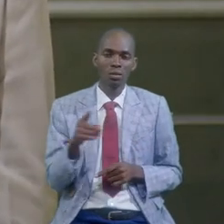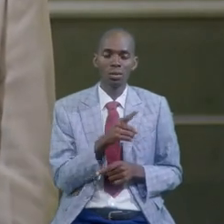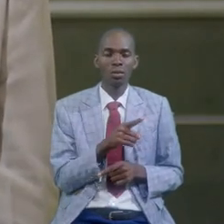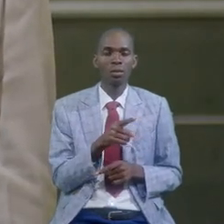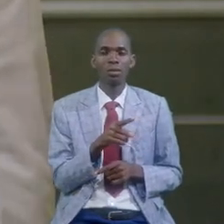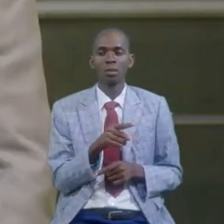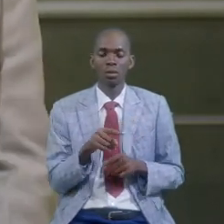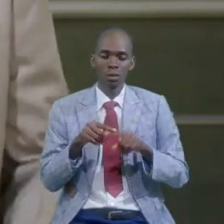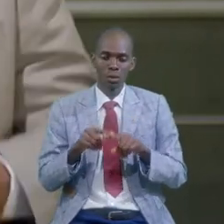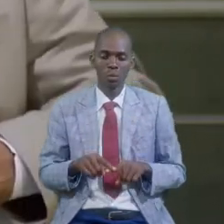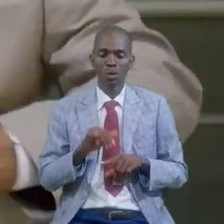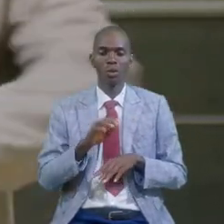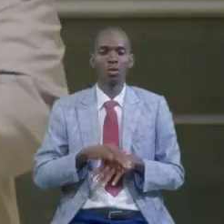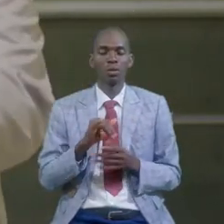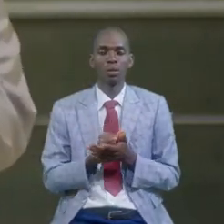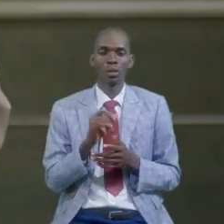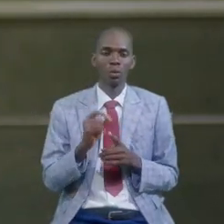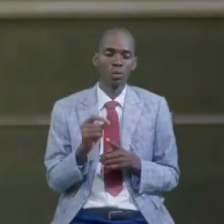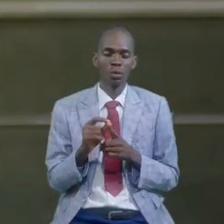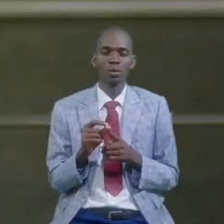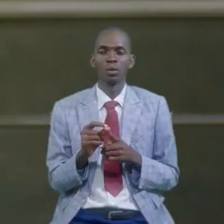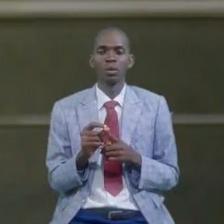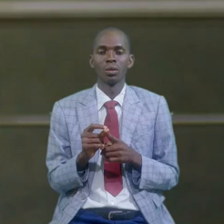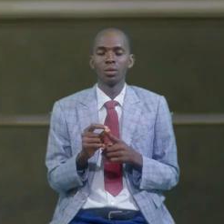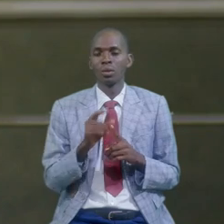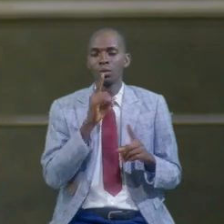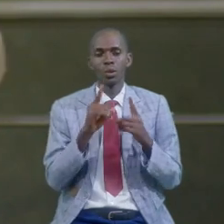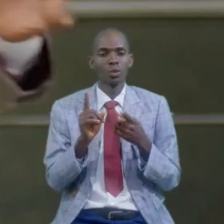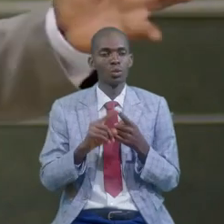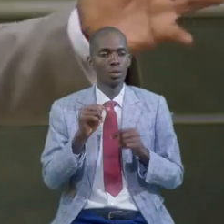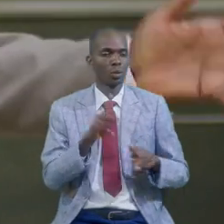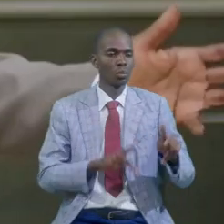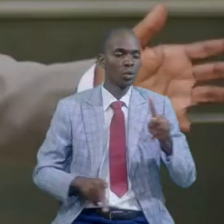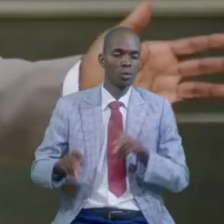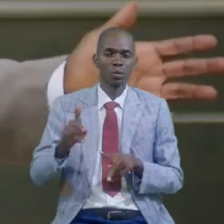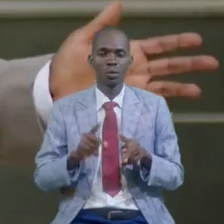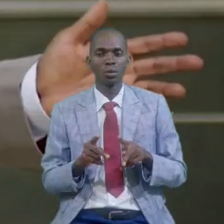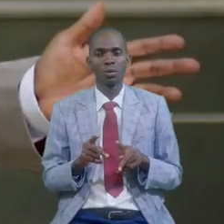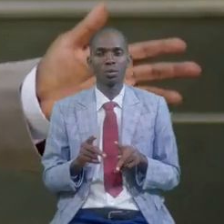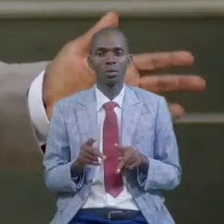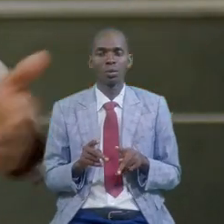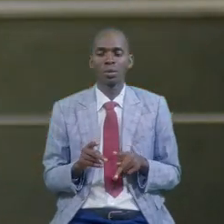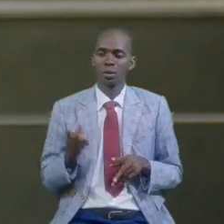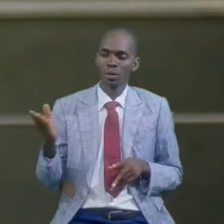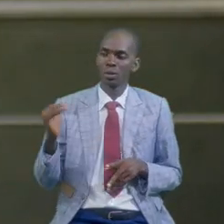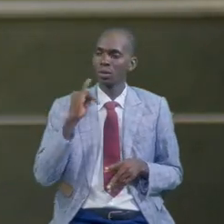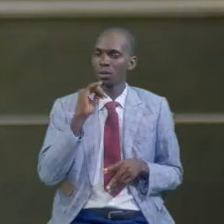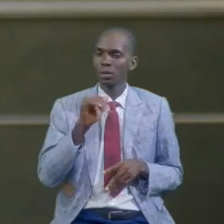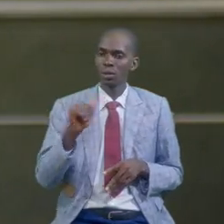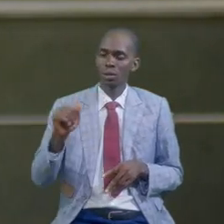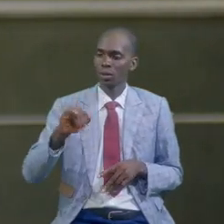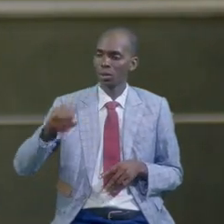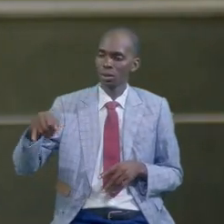on that word, speaking unto the congregation, and the Jezebel, they have